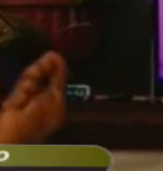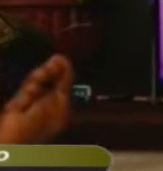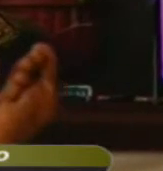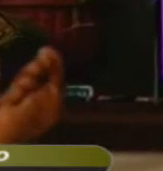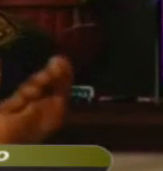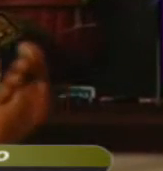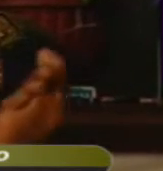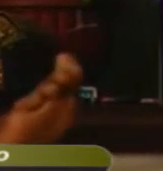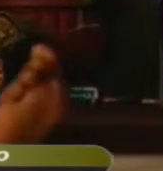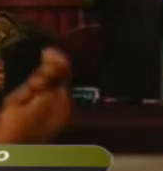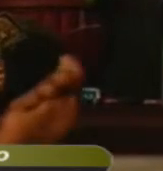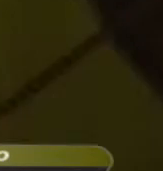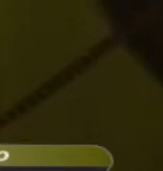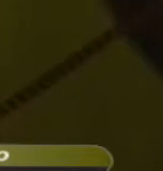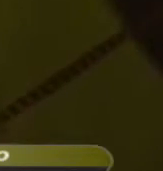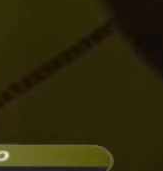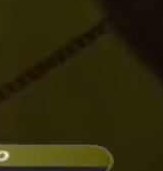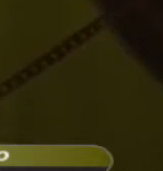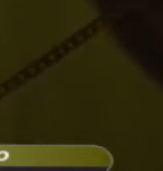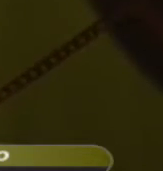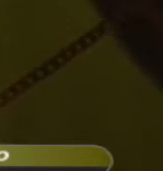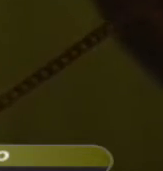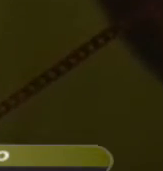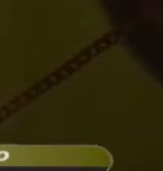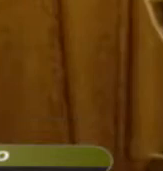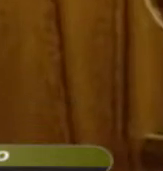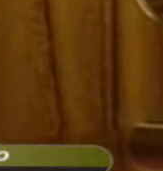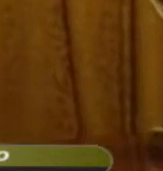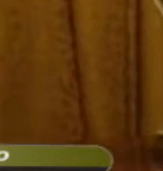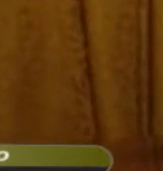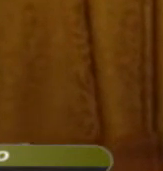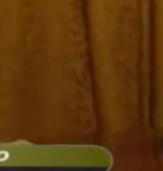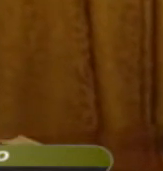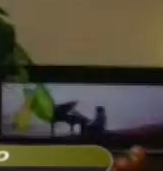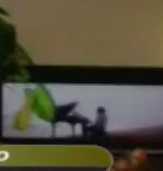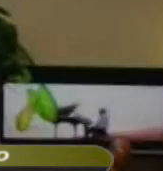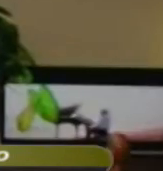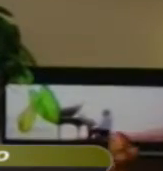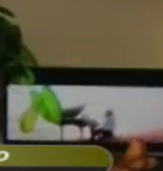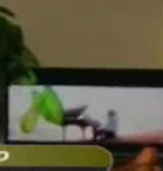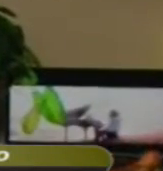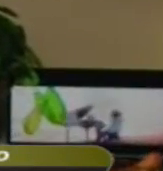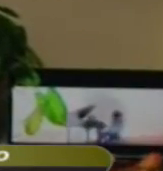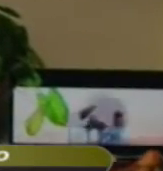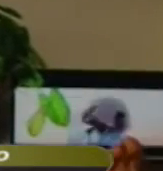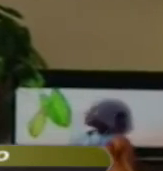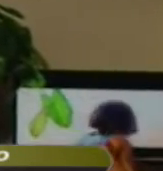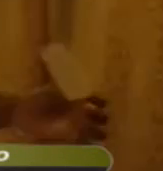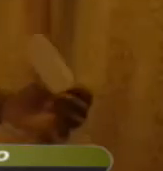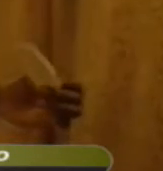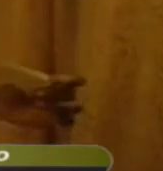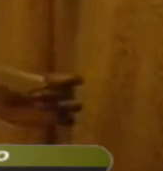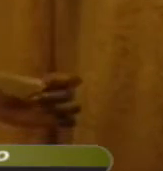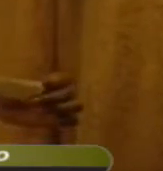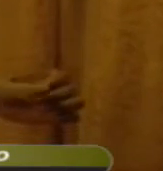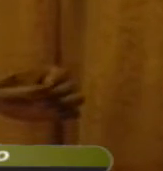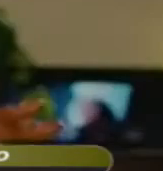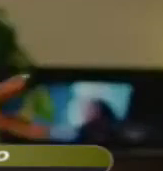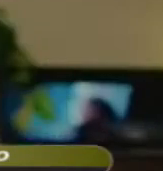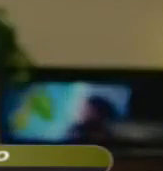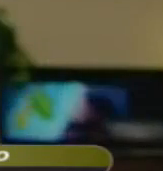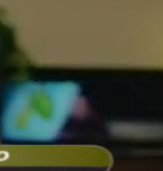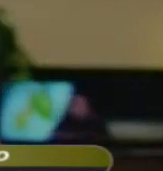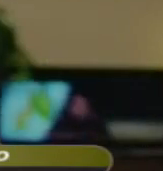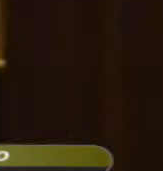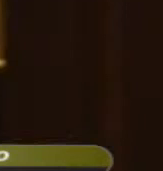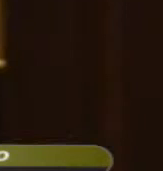well. It's funny, you have something in your teeth, but would you try to stop me if I want to take it out? Cause you don't know me properly. Girl, I think you're lovely, but you turn